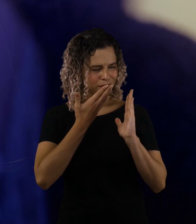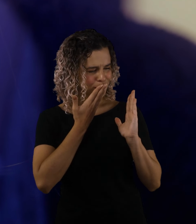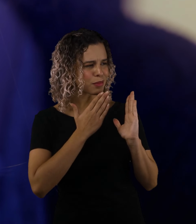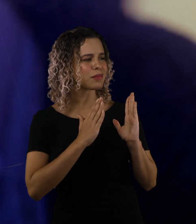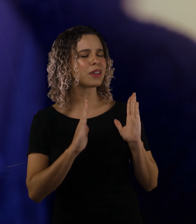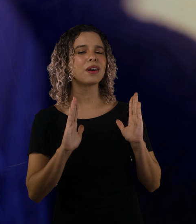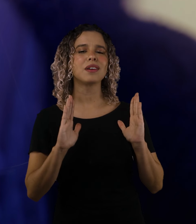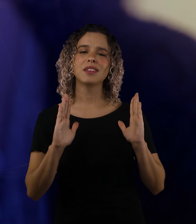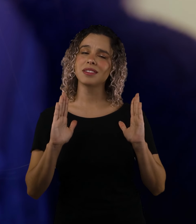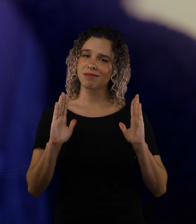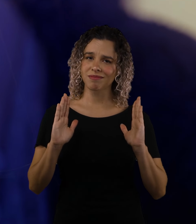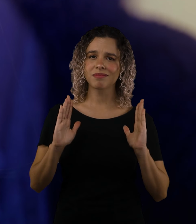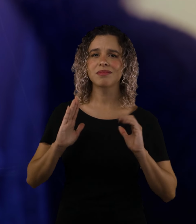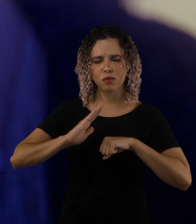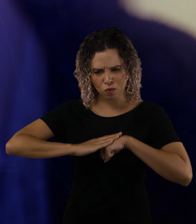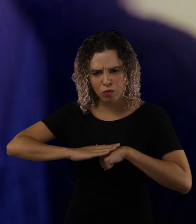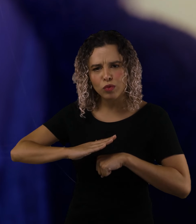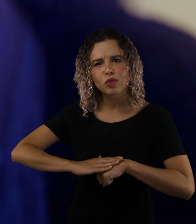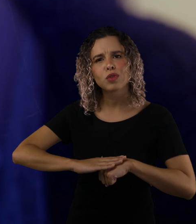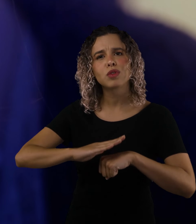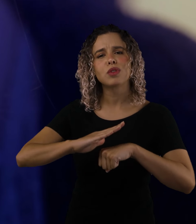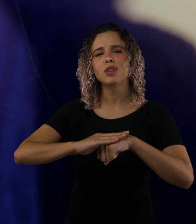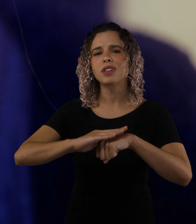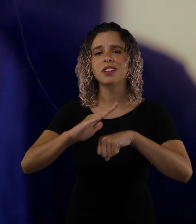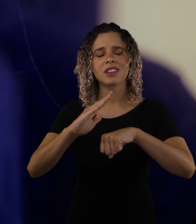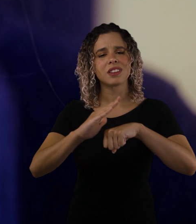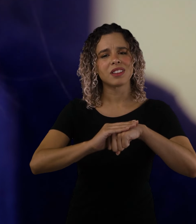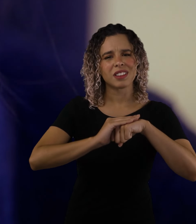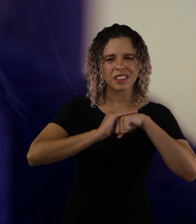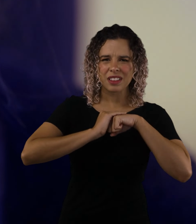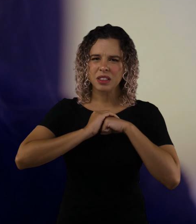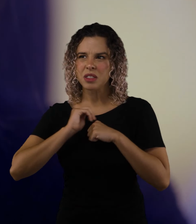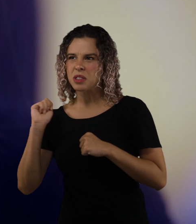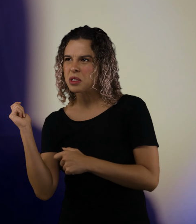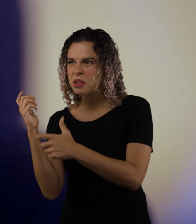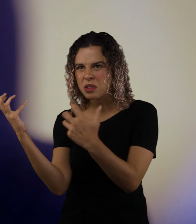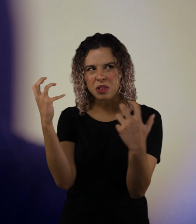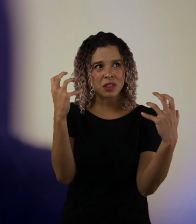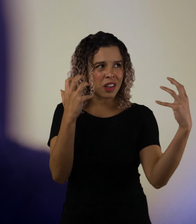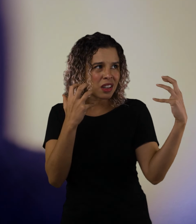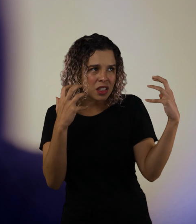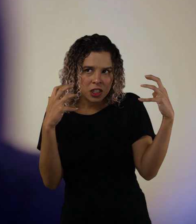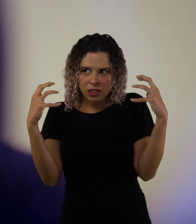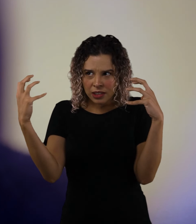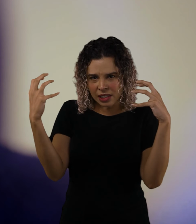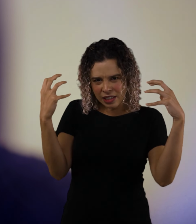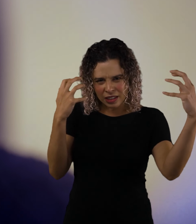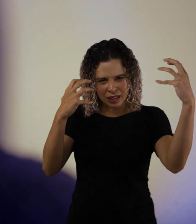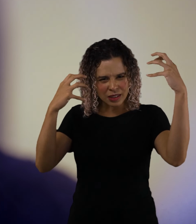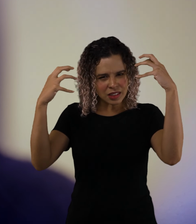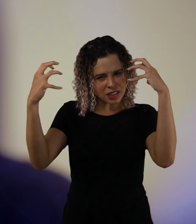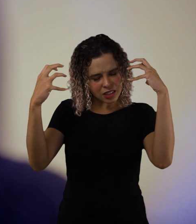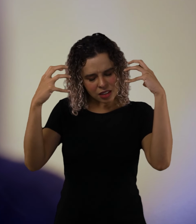like the rest. All the demons used to come round,